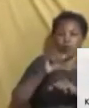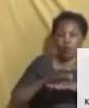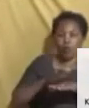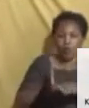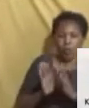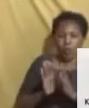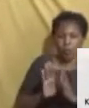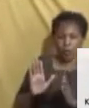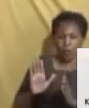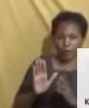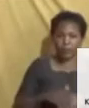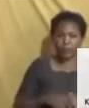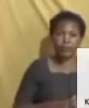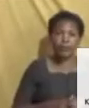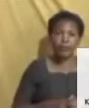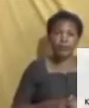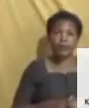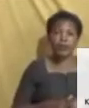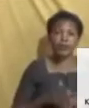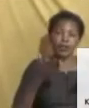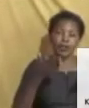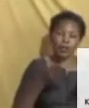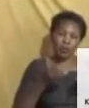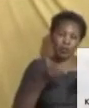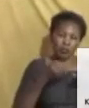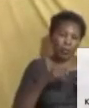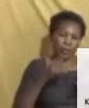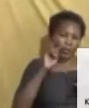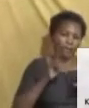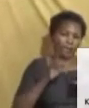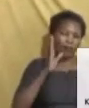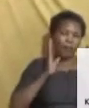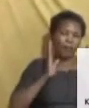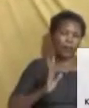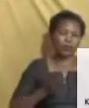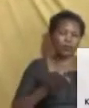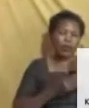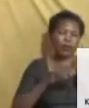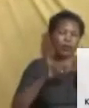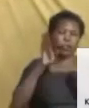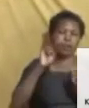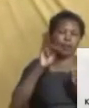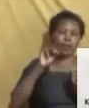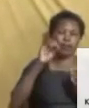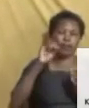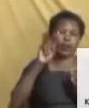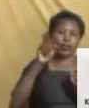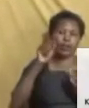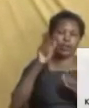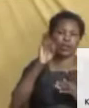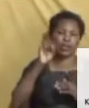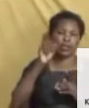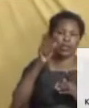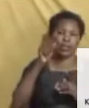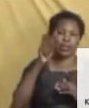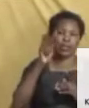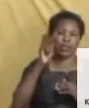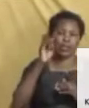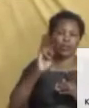Let us see what Montesquieu says about the structure. You'll find this at